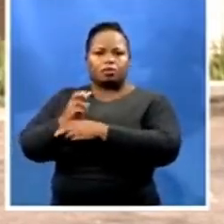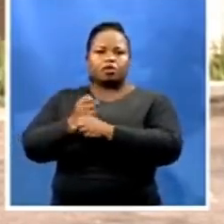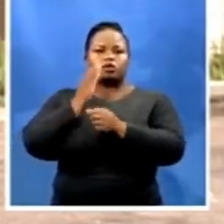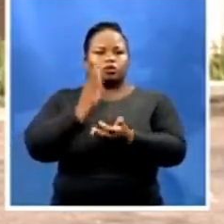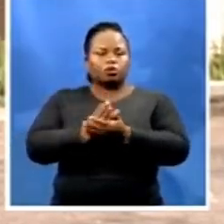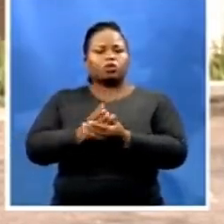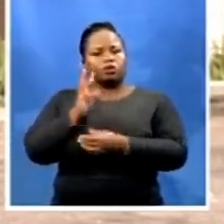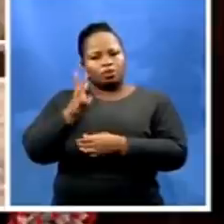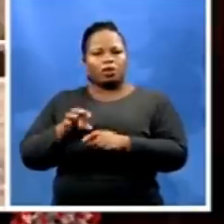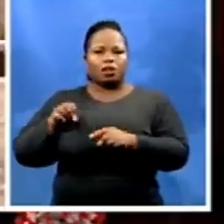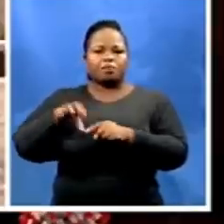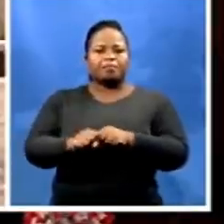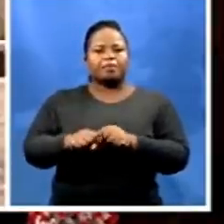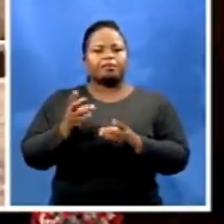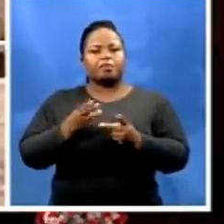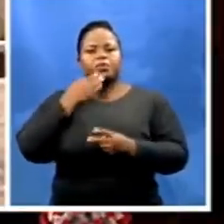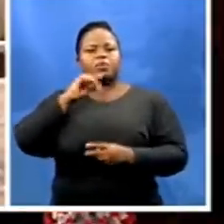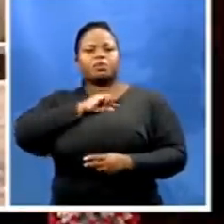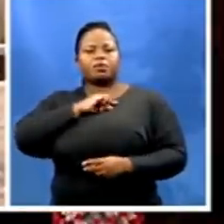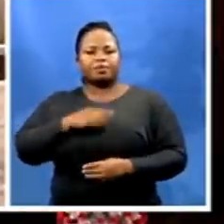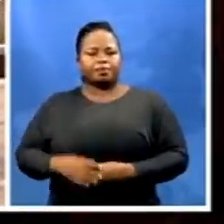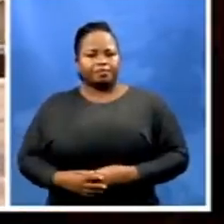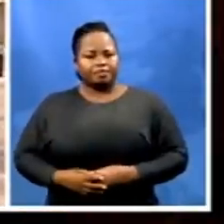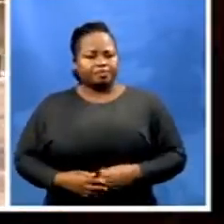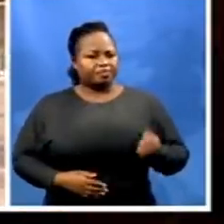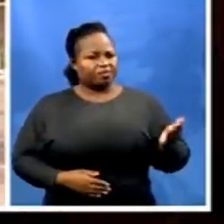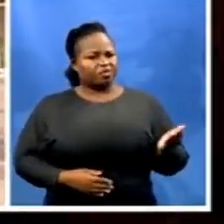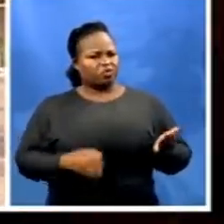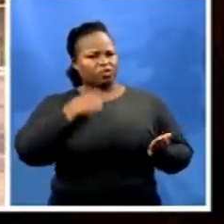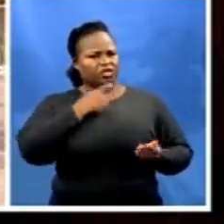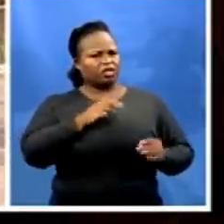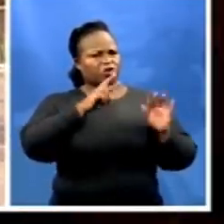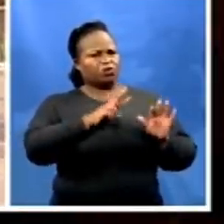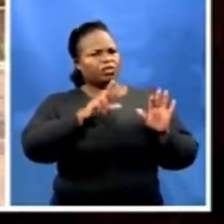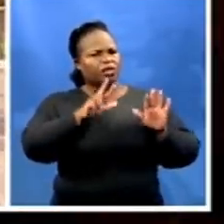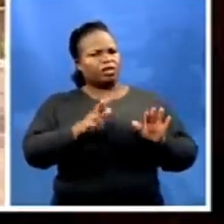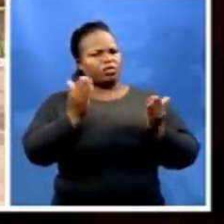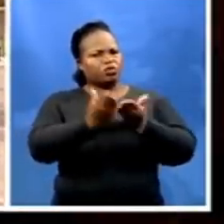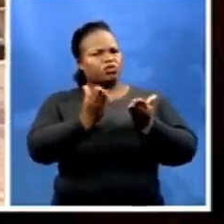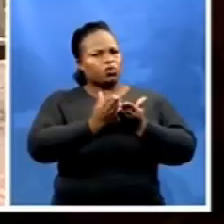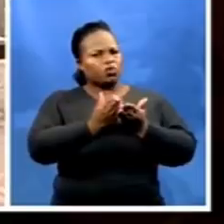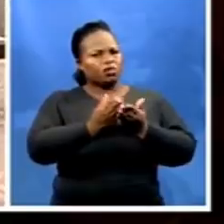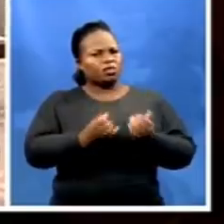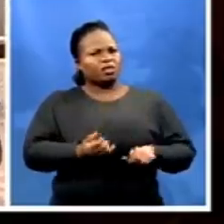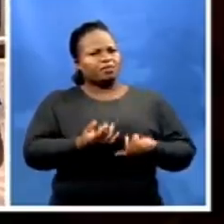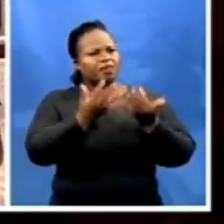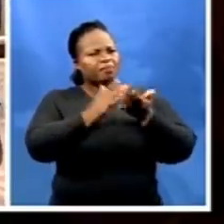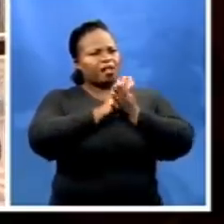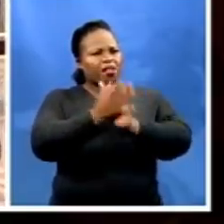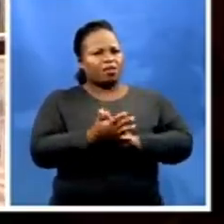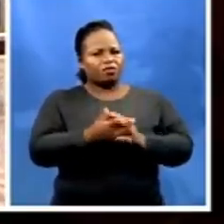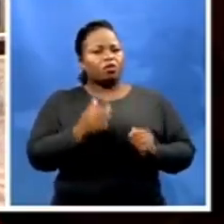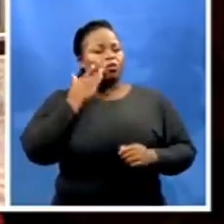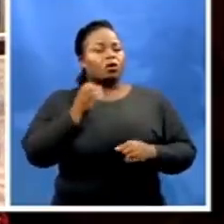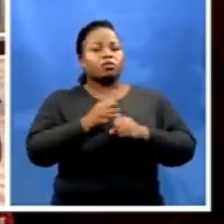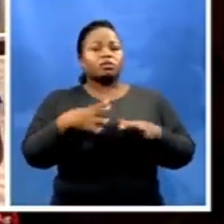perpetrators. So Jade Leigh, when you say 28 schools have been vandalized, are you talking from the time the lockdown started?